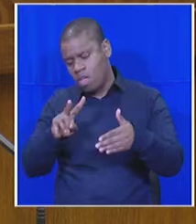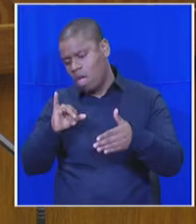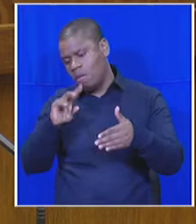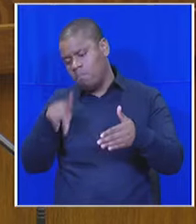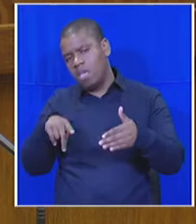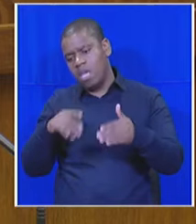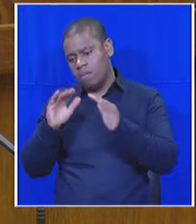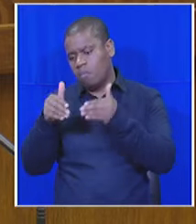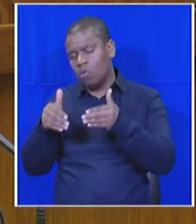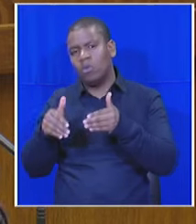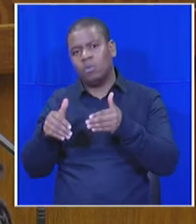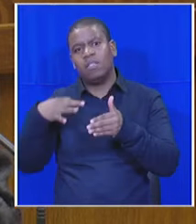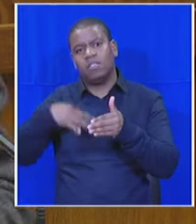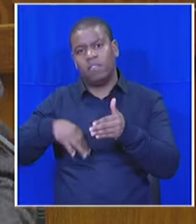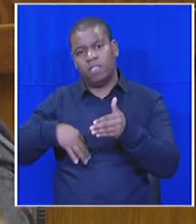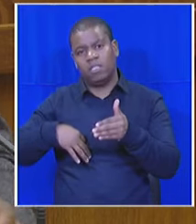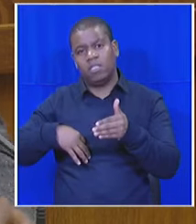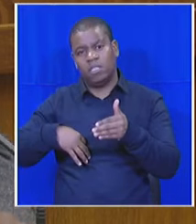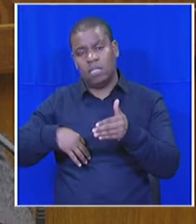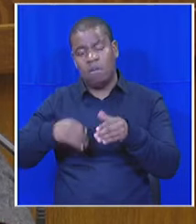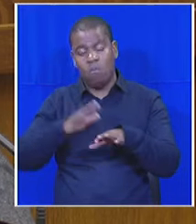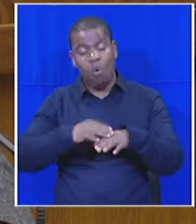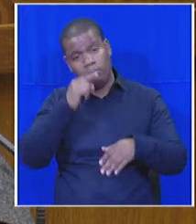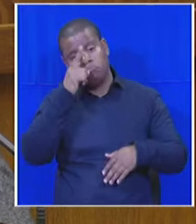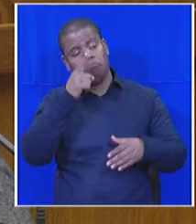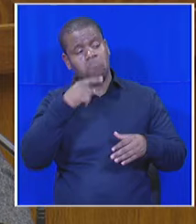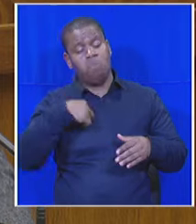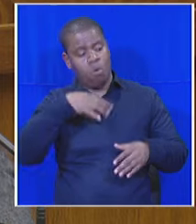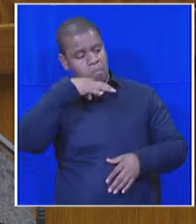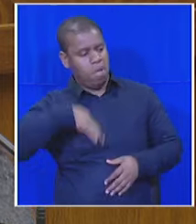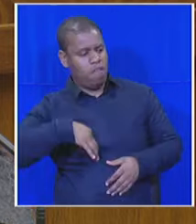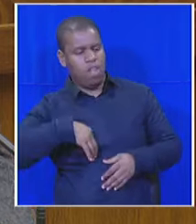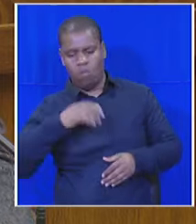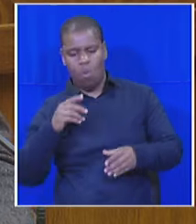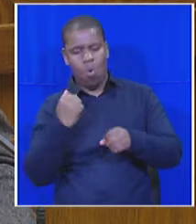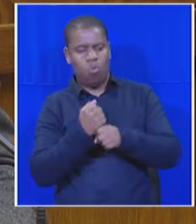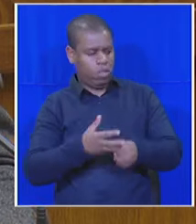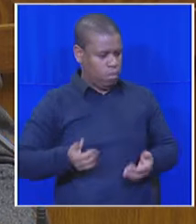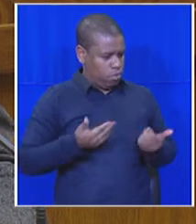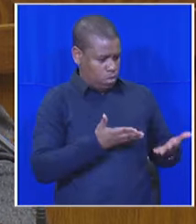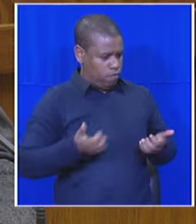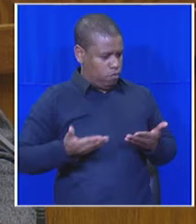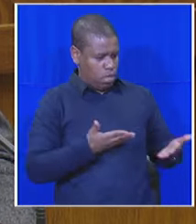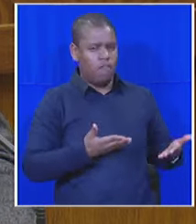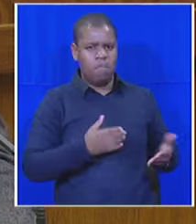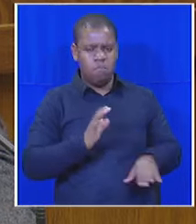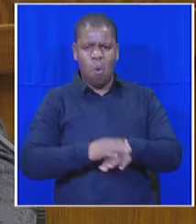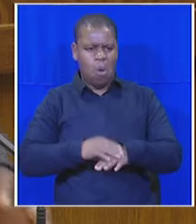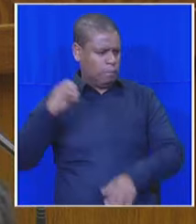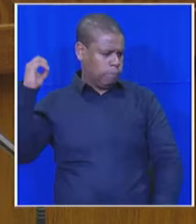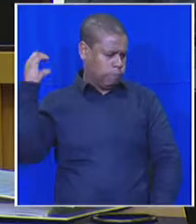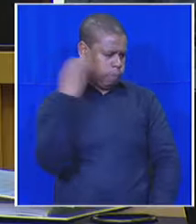Protection Service, benefiting primarily the bloated elite in the executive, is receiving an above-inflation increase